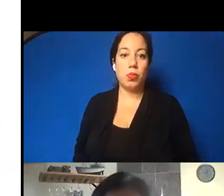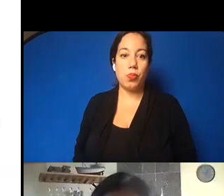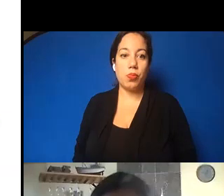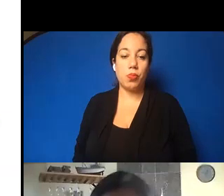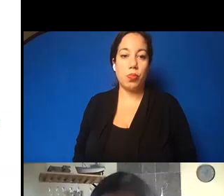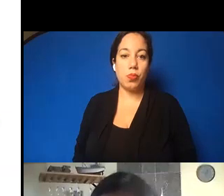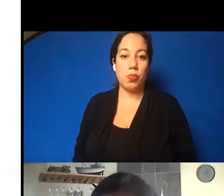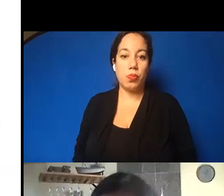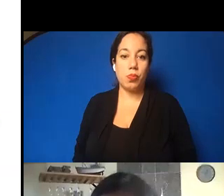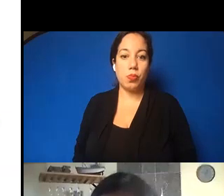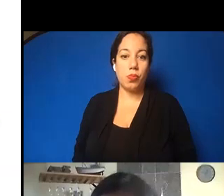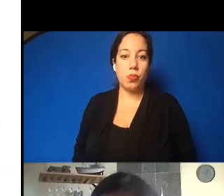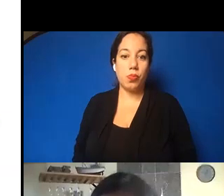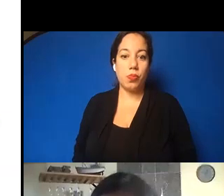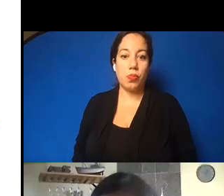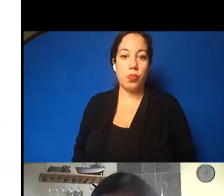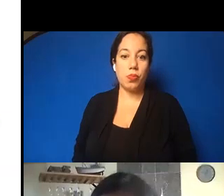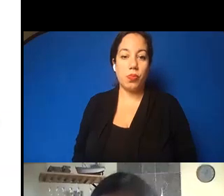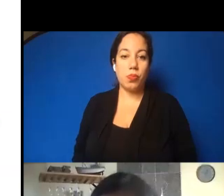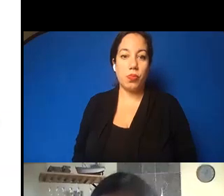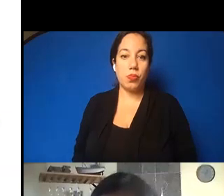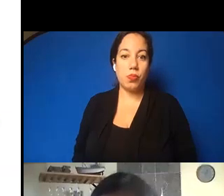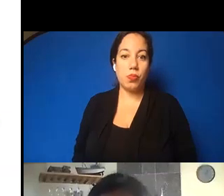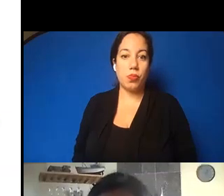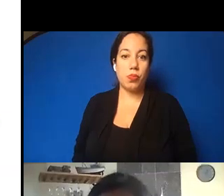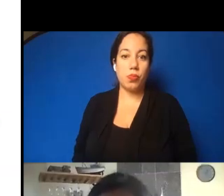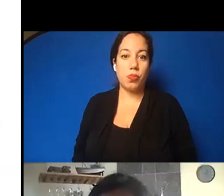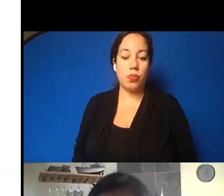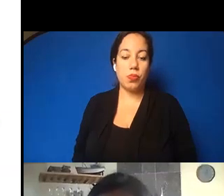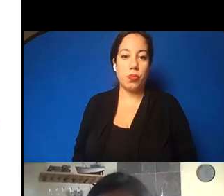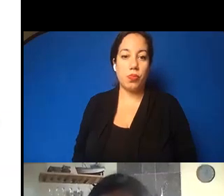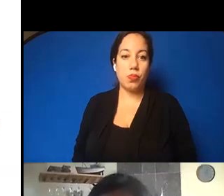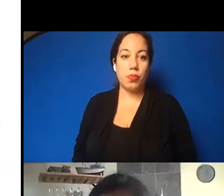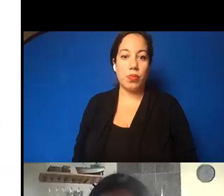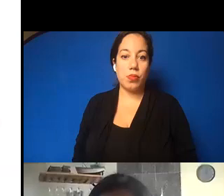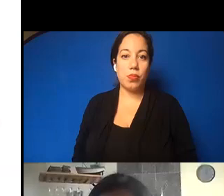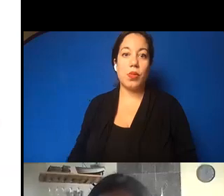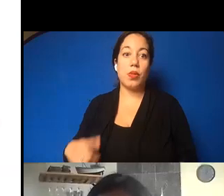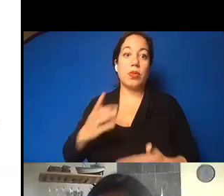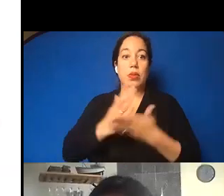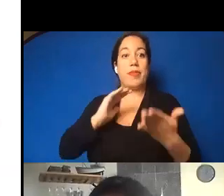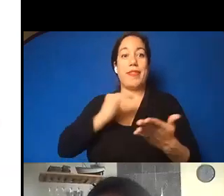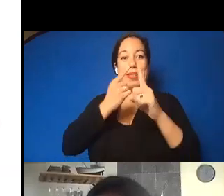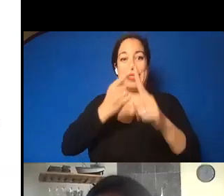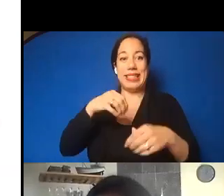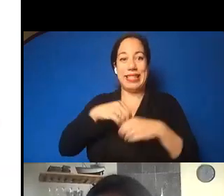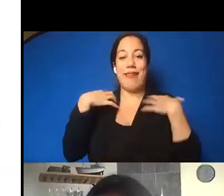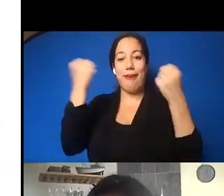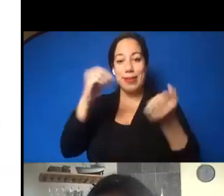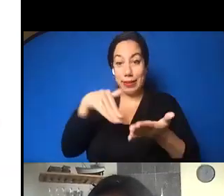So I would like to tell you some of the initiatives in the public health centers.